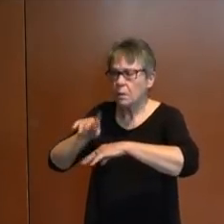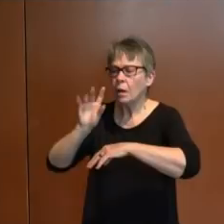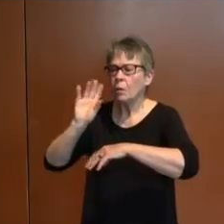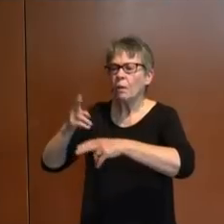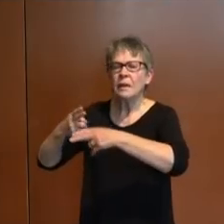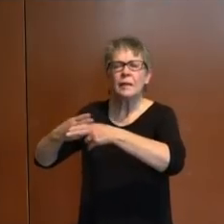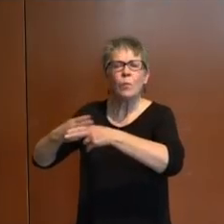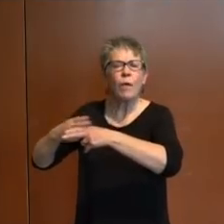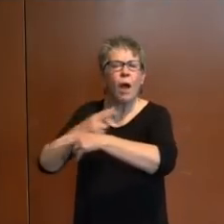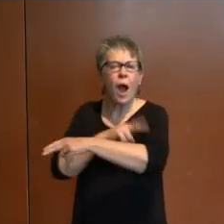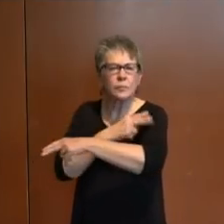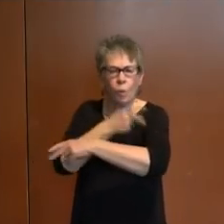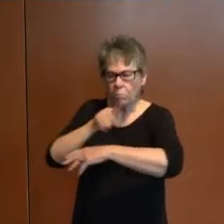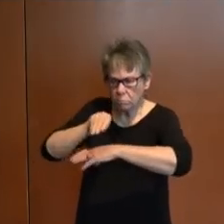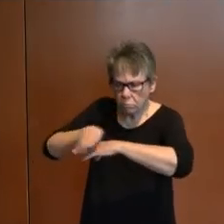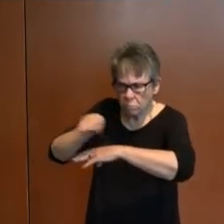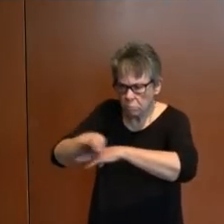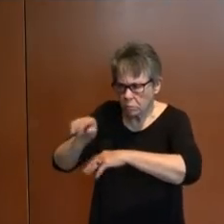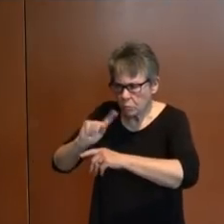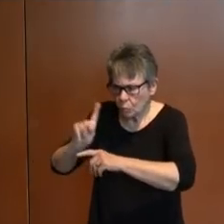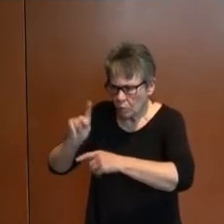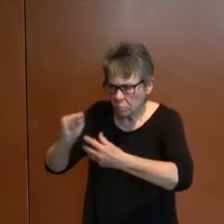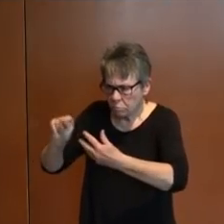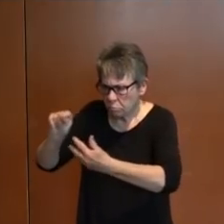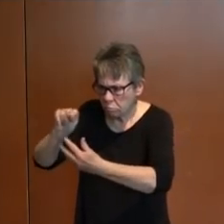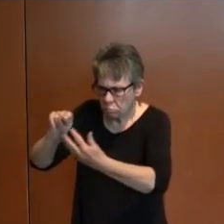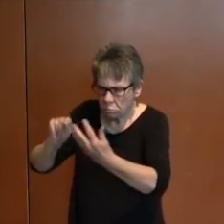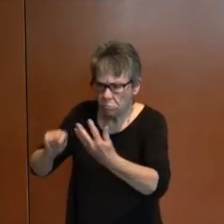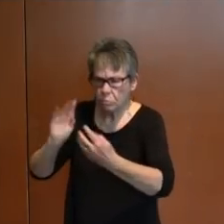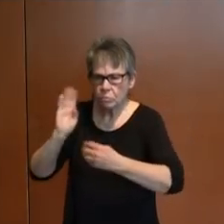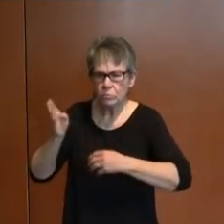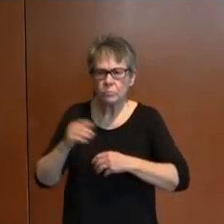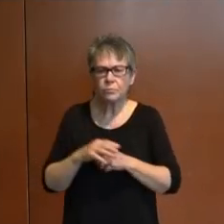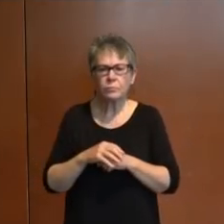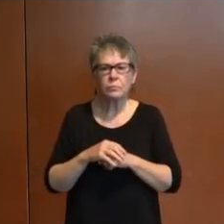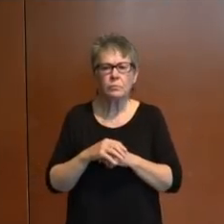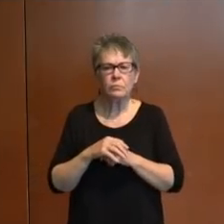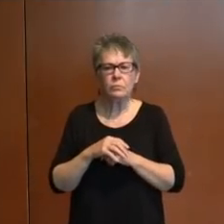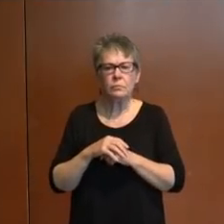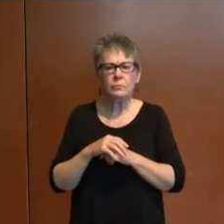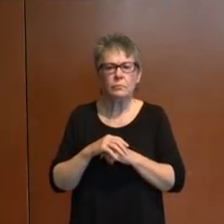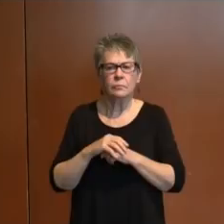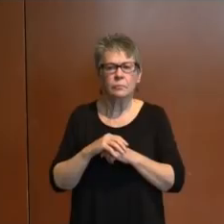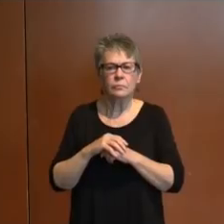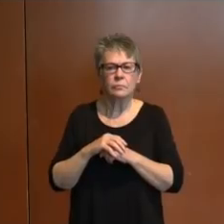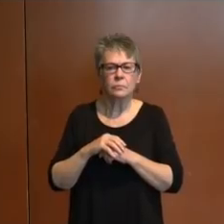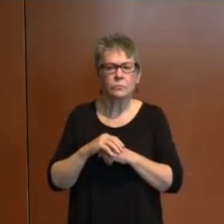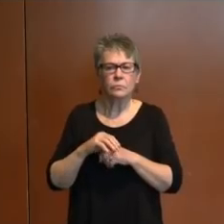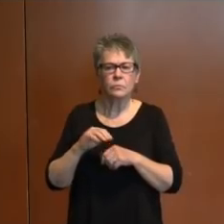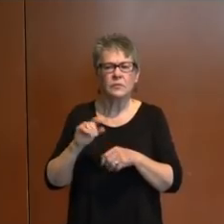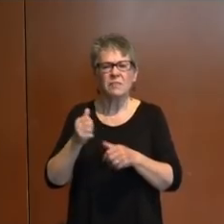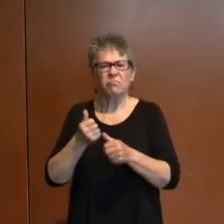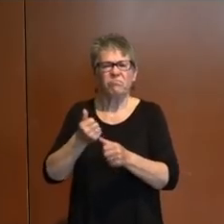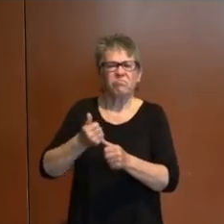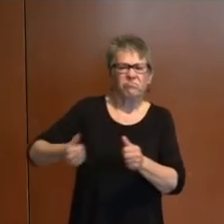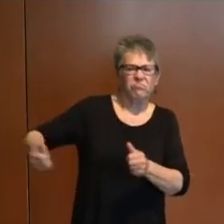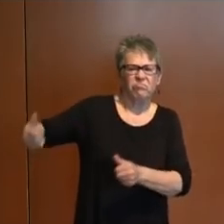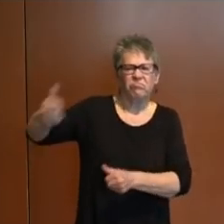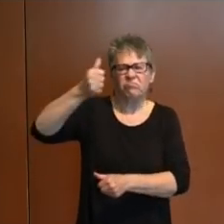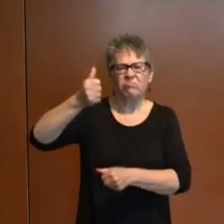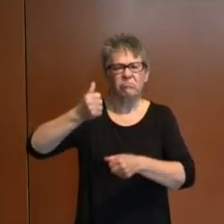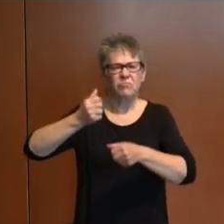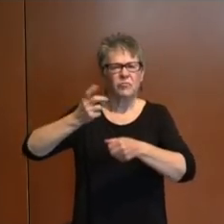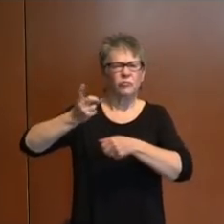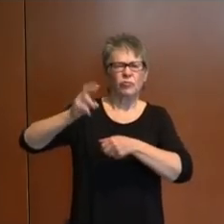by Dr. Eddie Bresnitz. In a call yesterday with Kevin O'Dowd, the CEO of Cooper